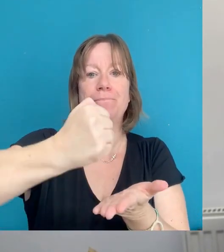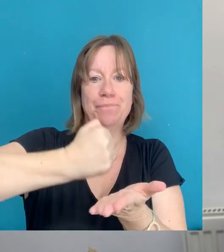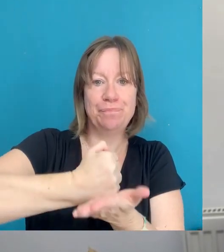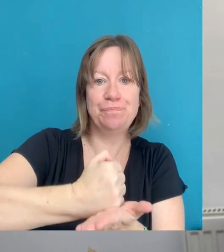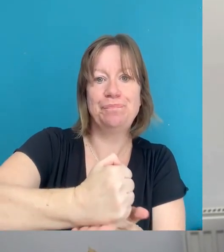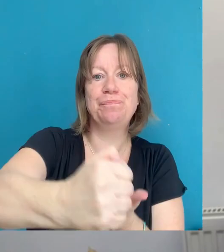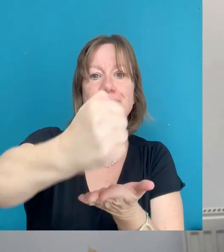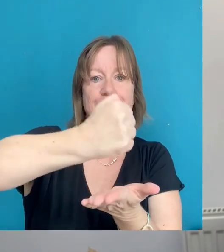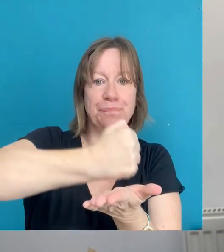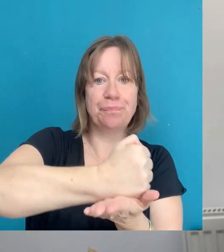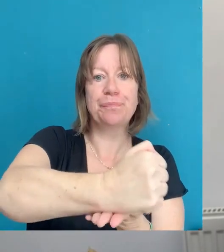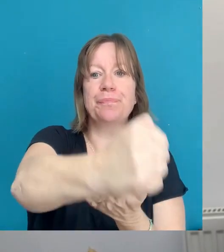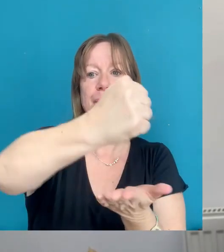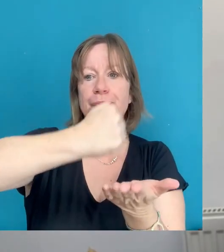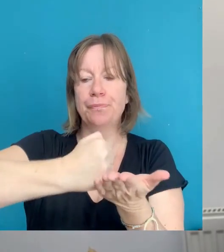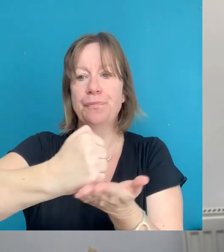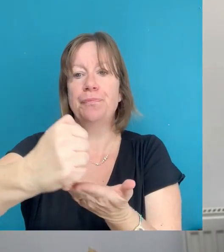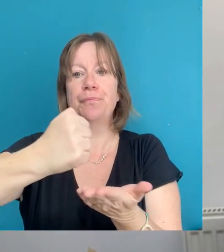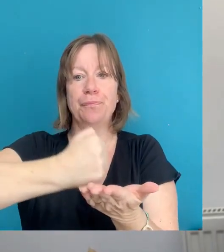up.